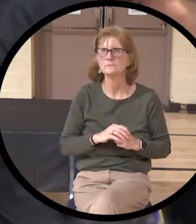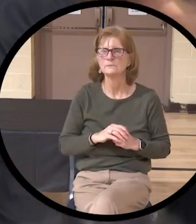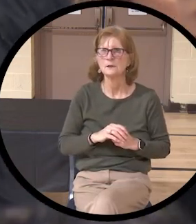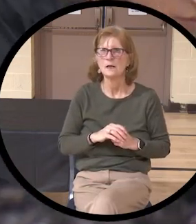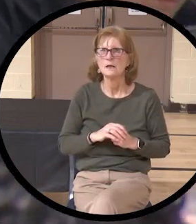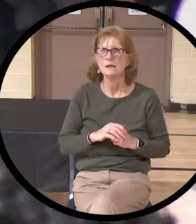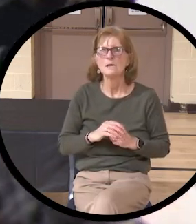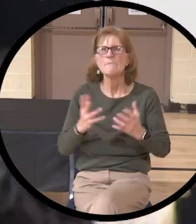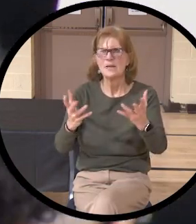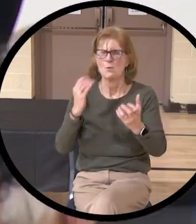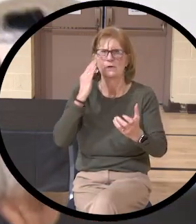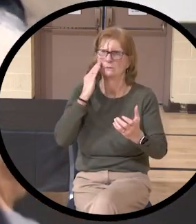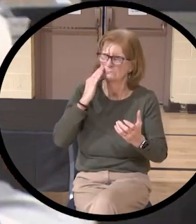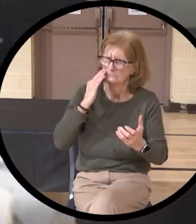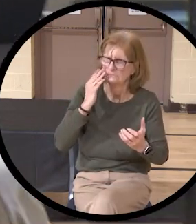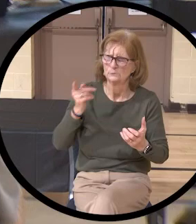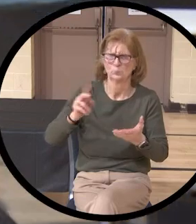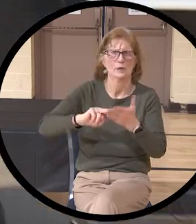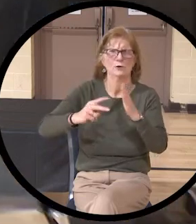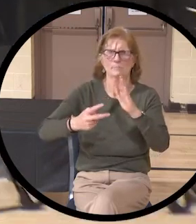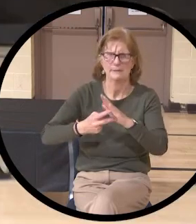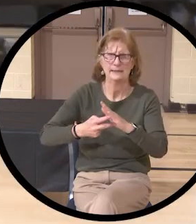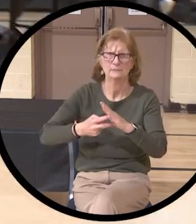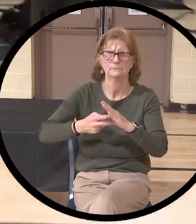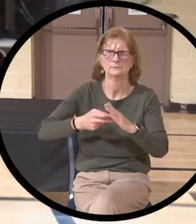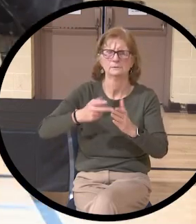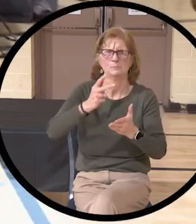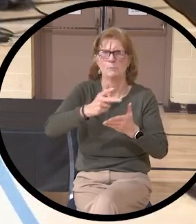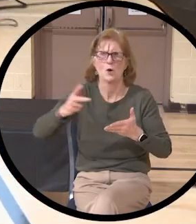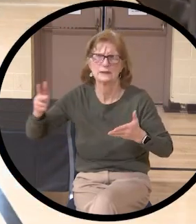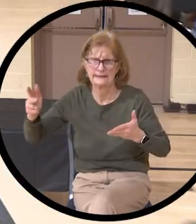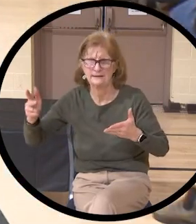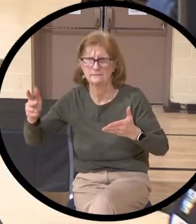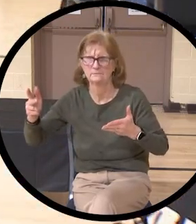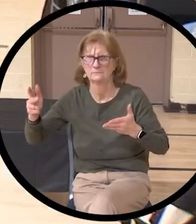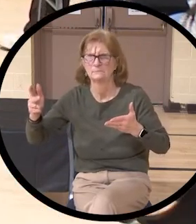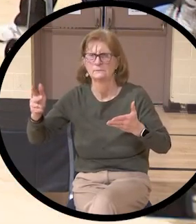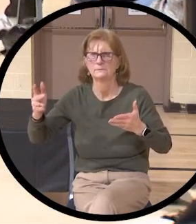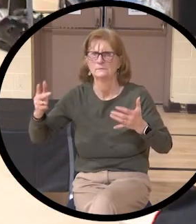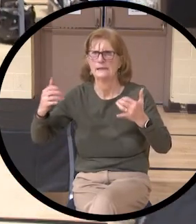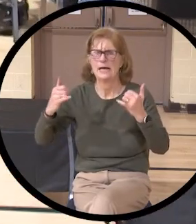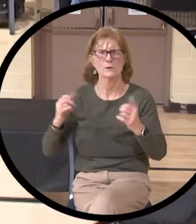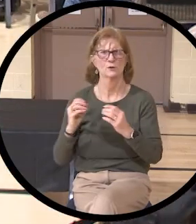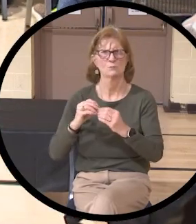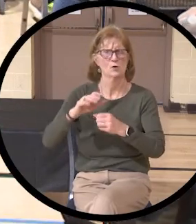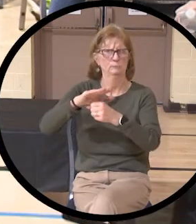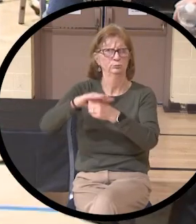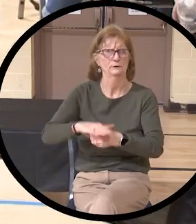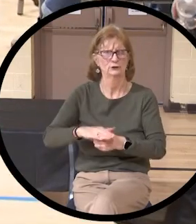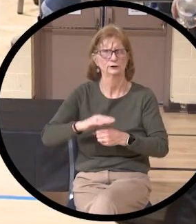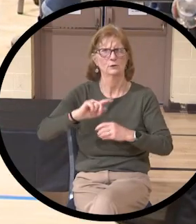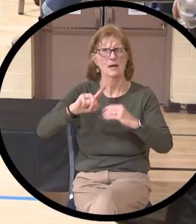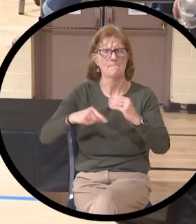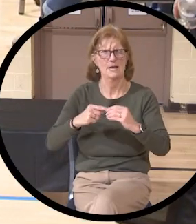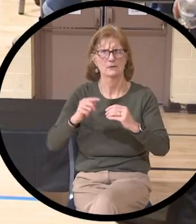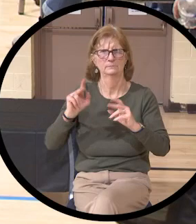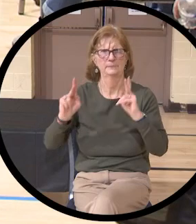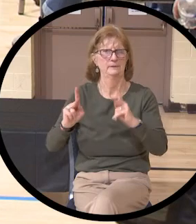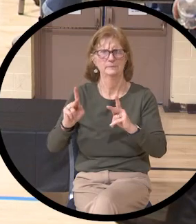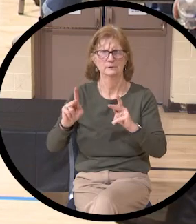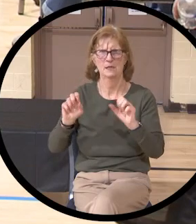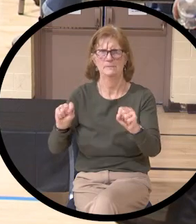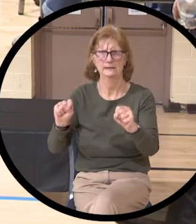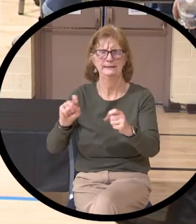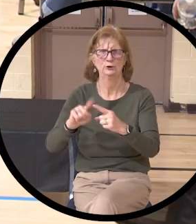basically are asking about parking and pressures on parking that this all brings up. What are your answers to